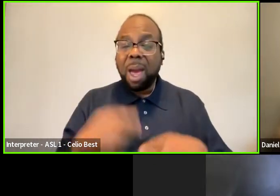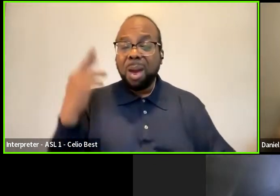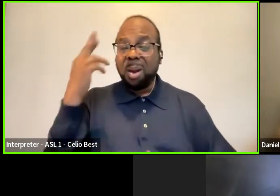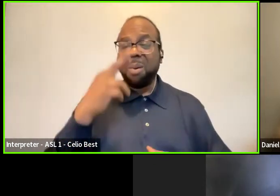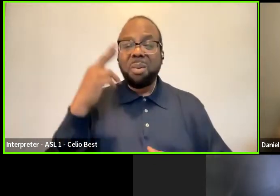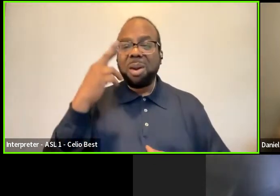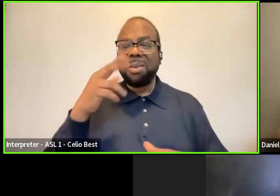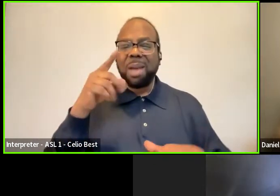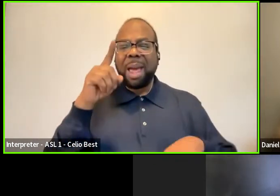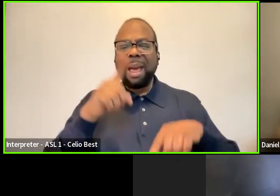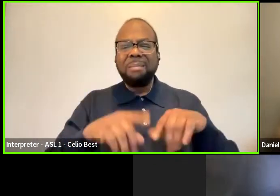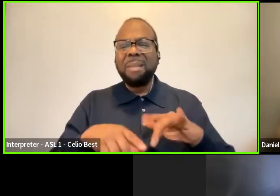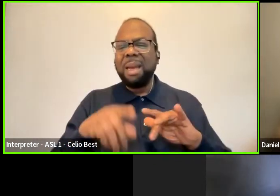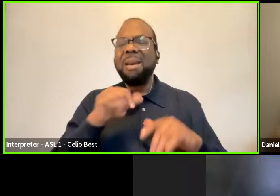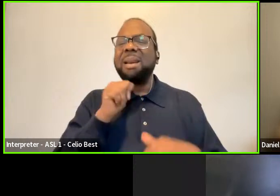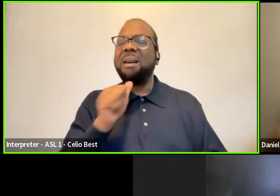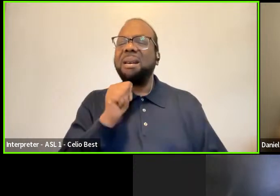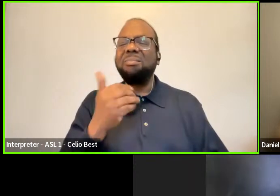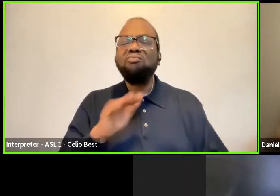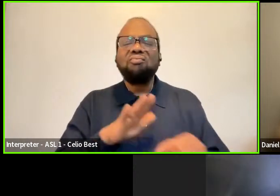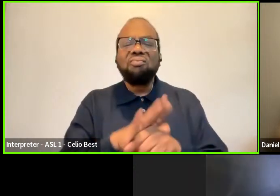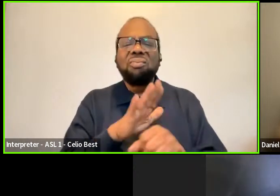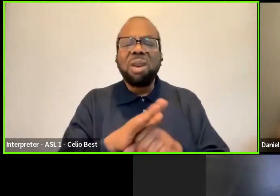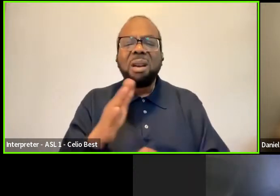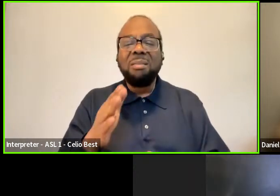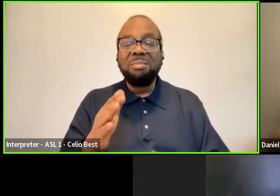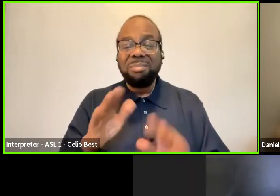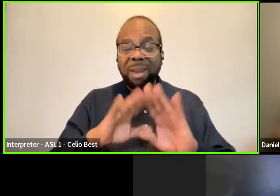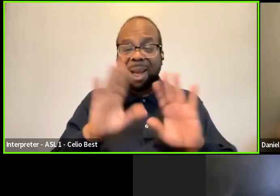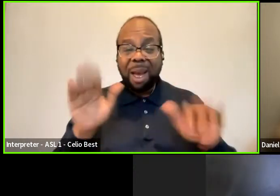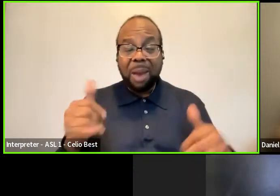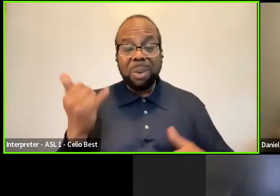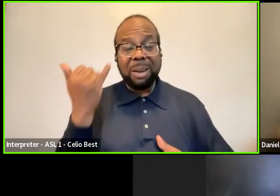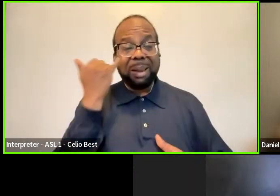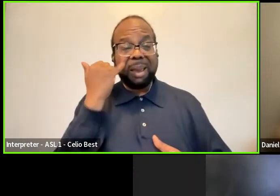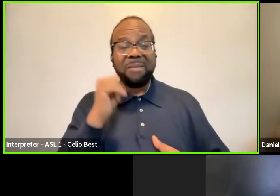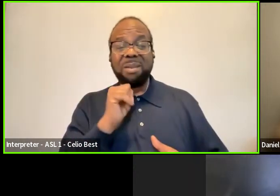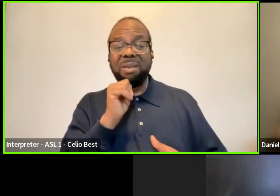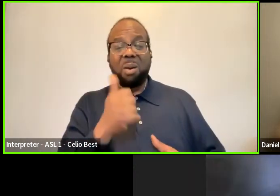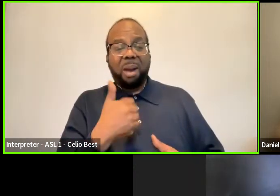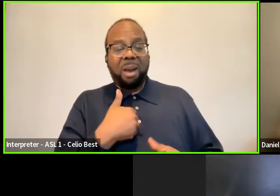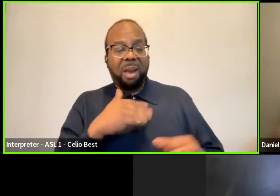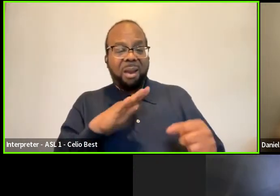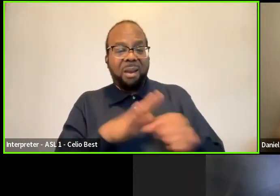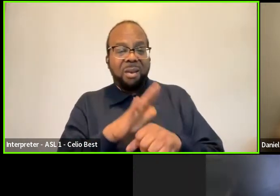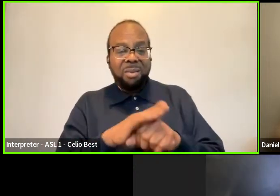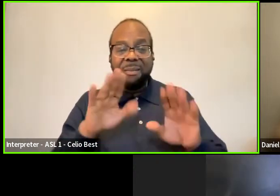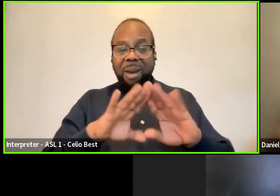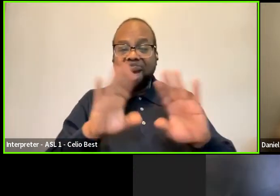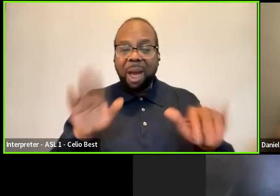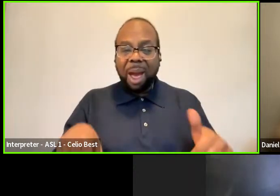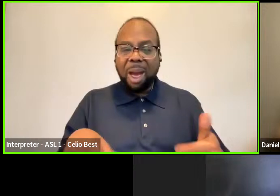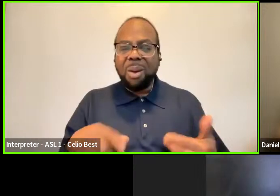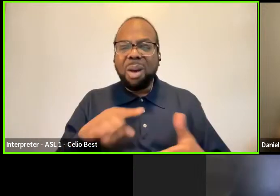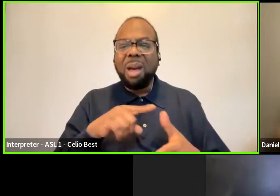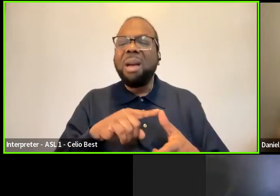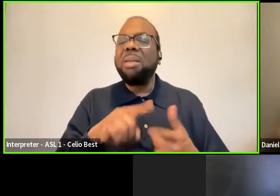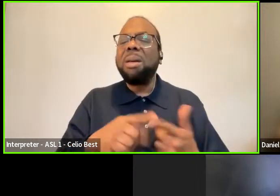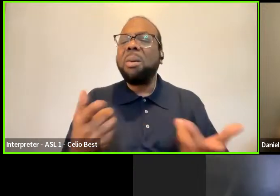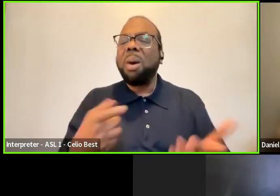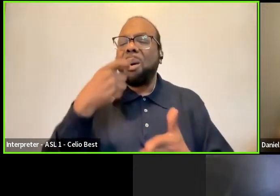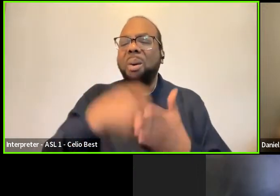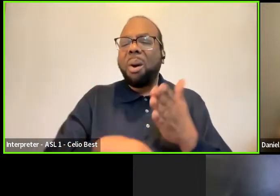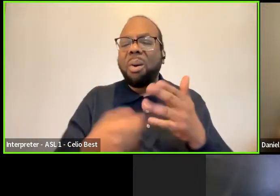lack of inventory. We all know if you don't have enough inventory, it drives up costs.